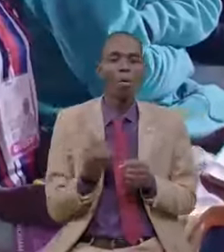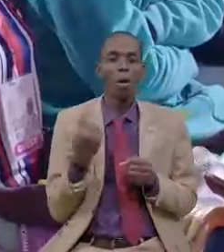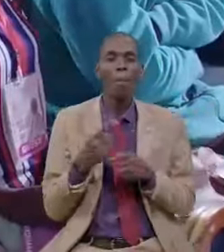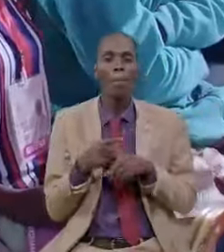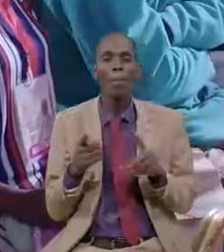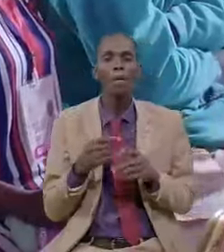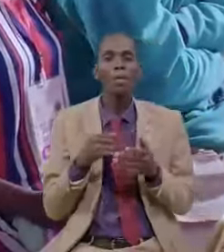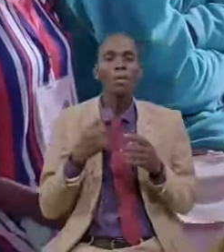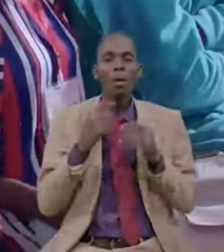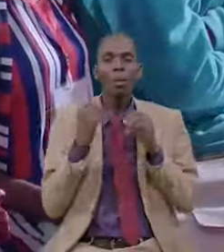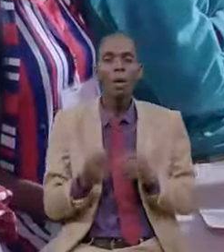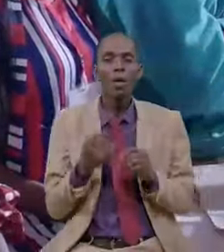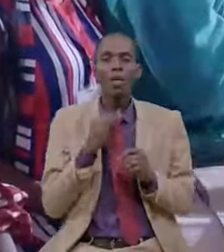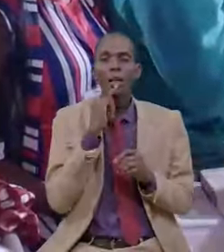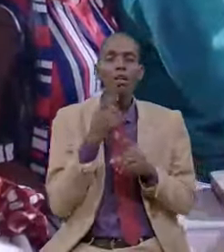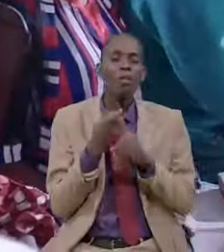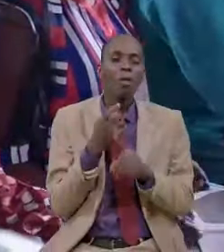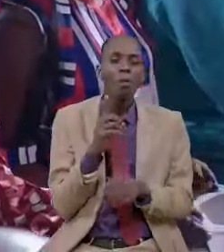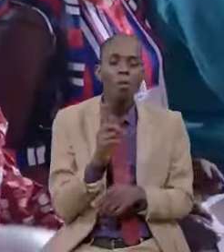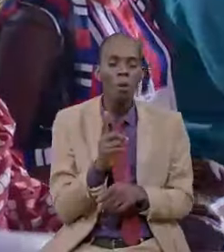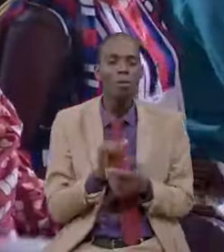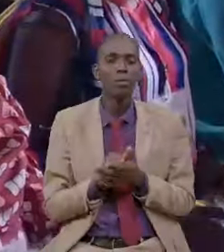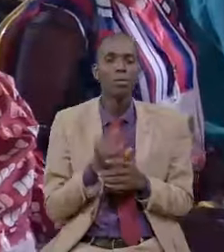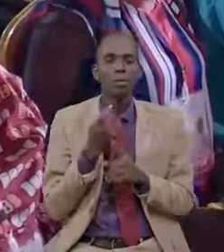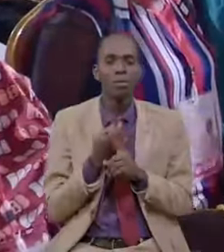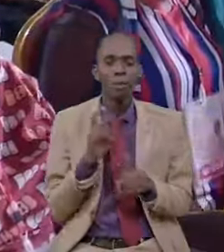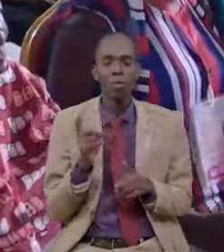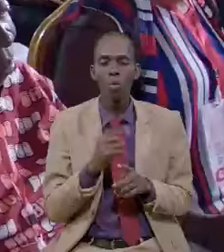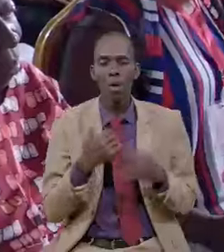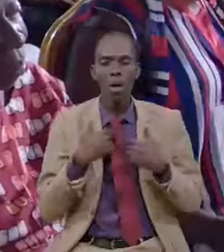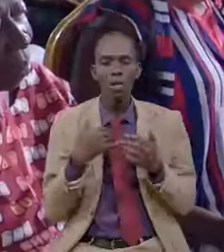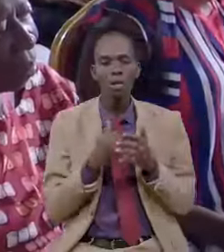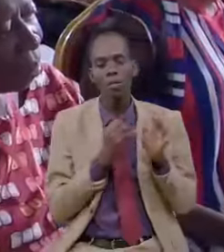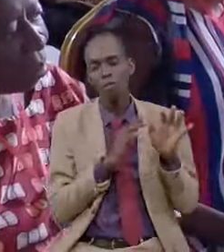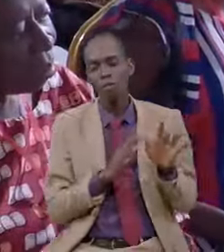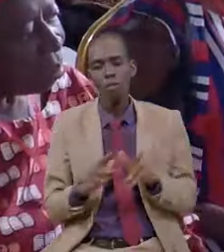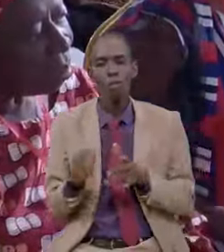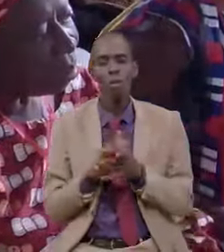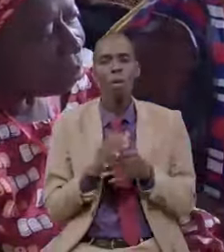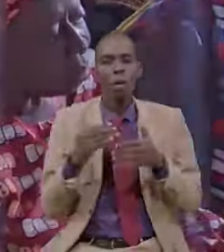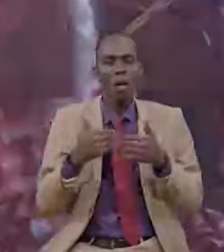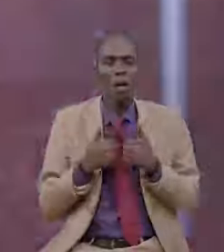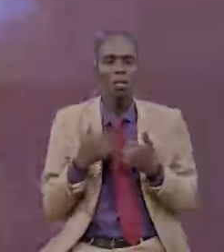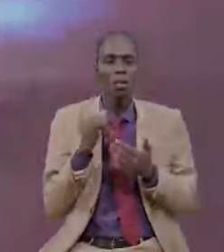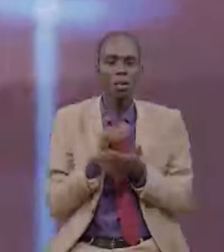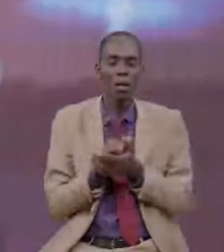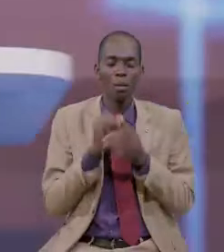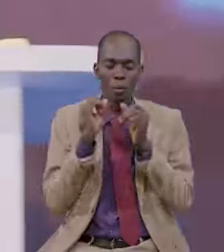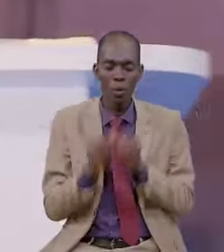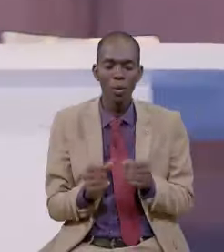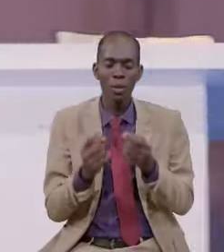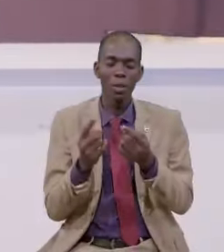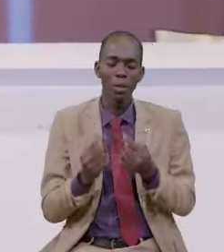center, from what throne has that power come from? We must have the